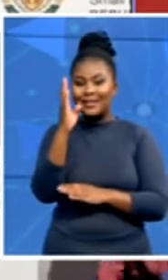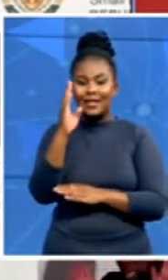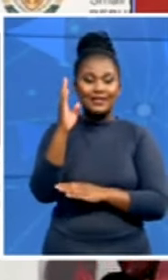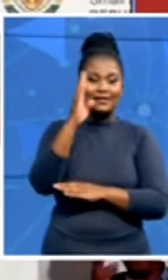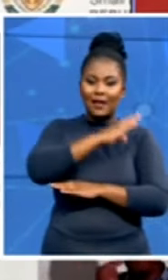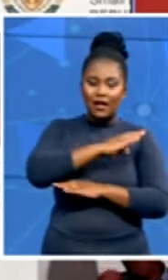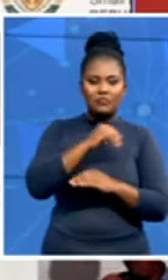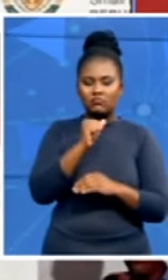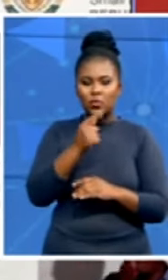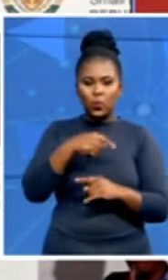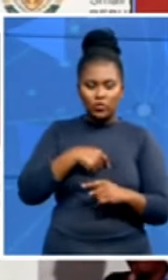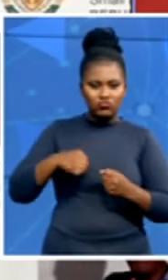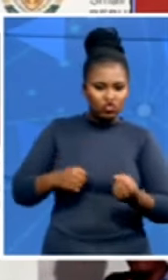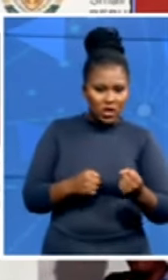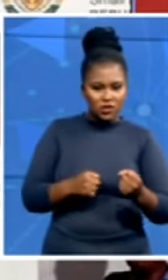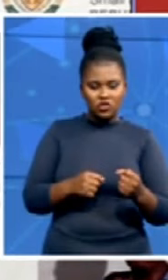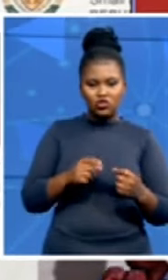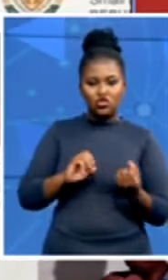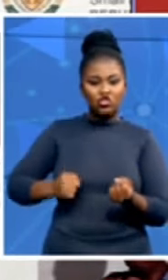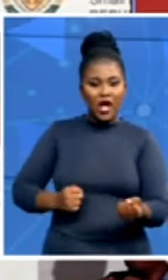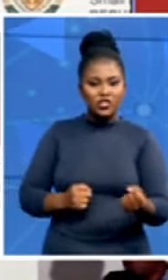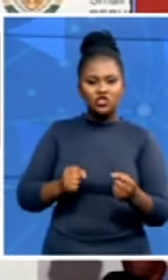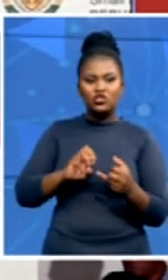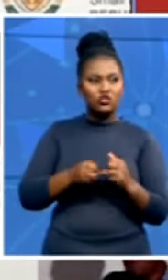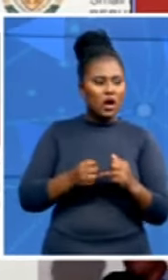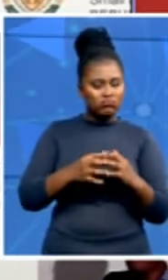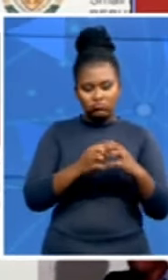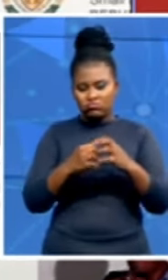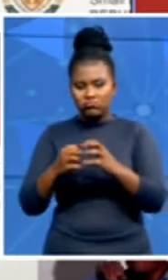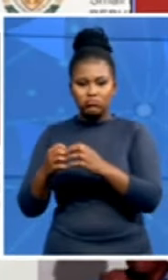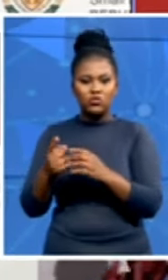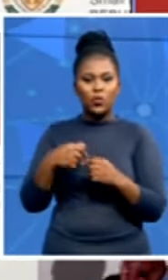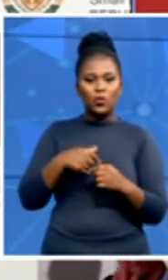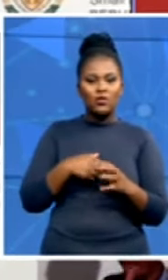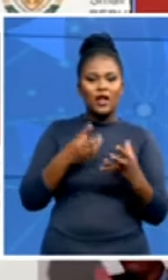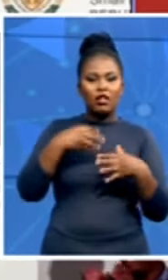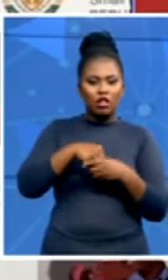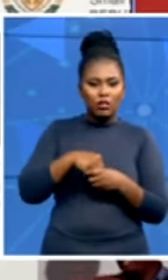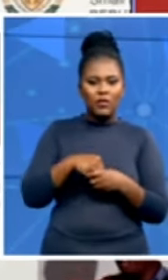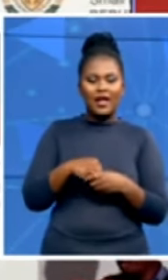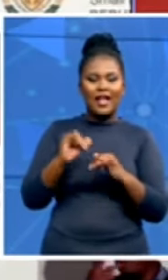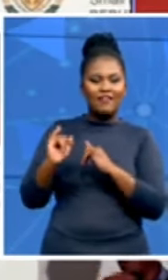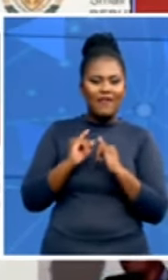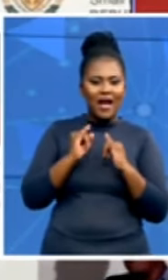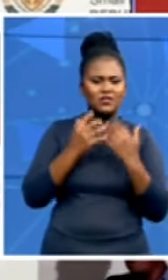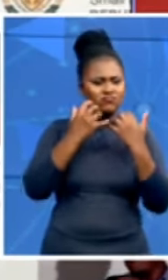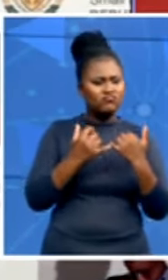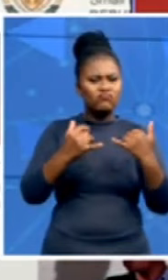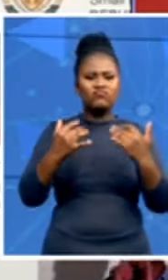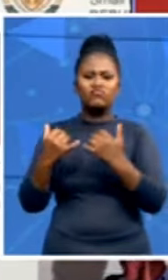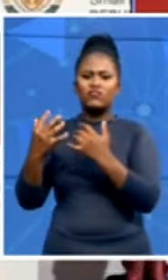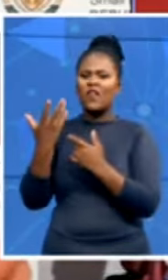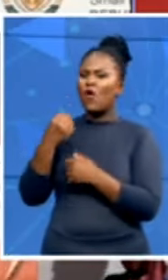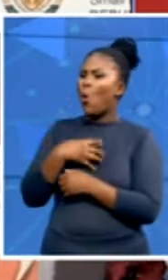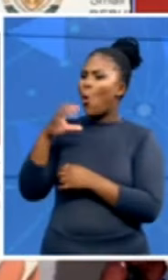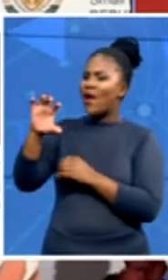that we deal with it, including inviting the private sector that may have its own agenda, but to say at least these